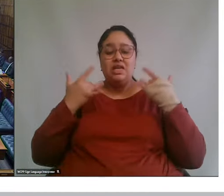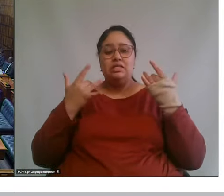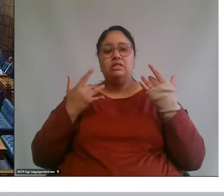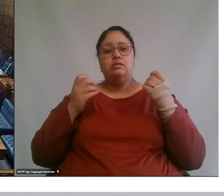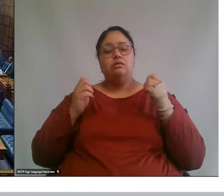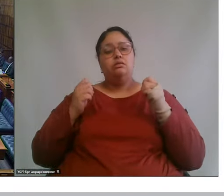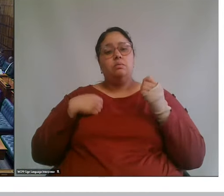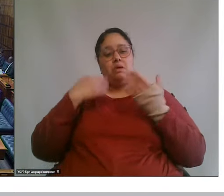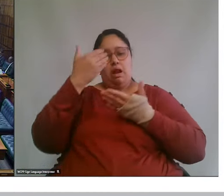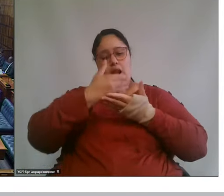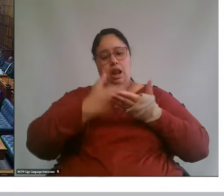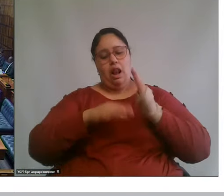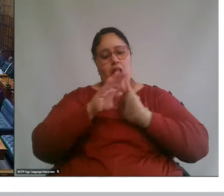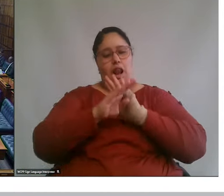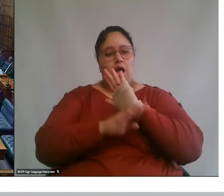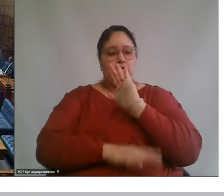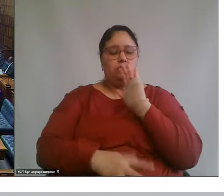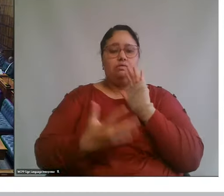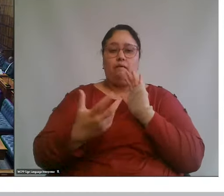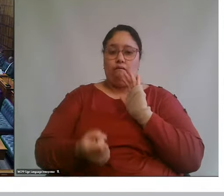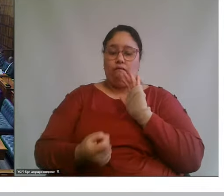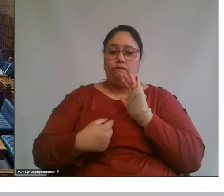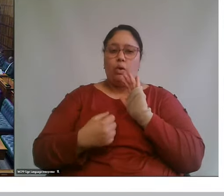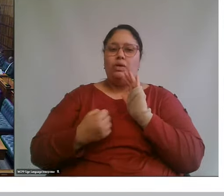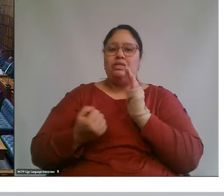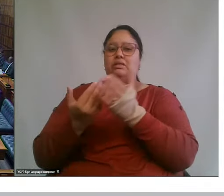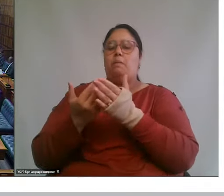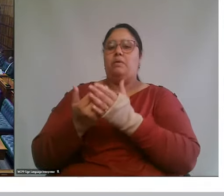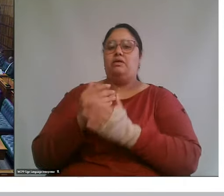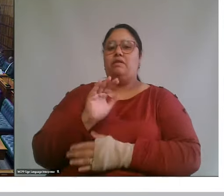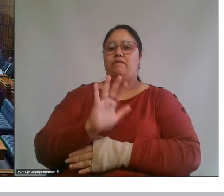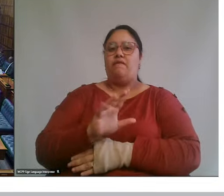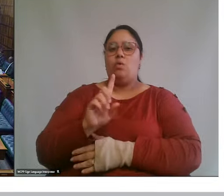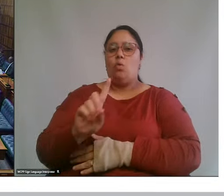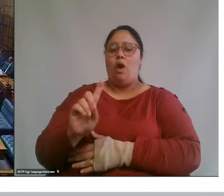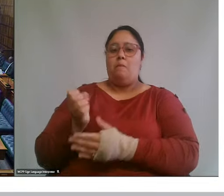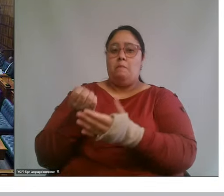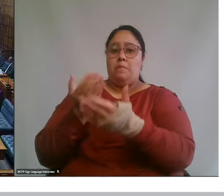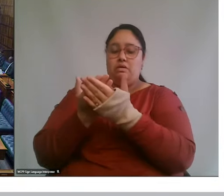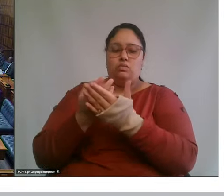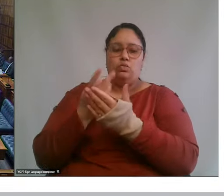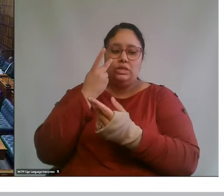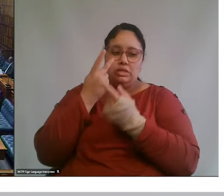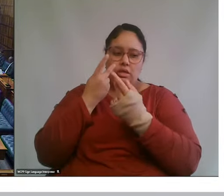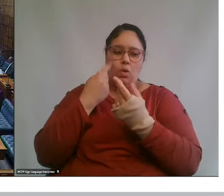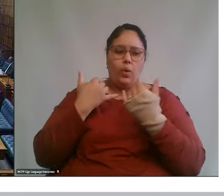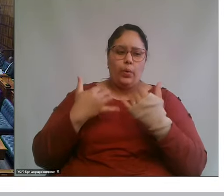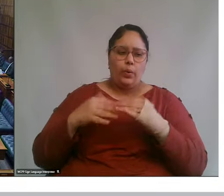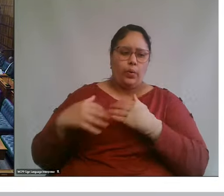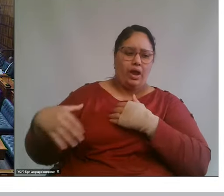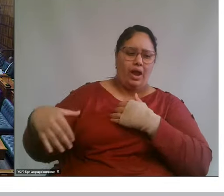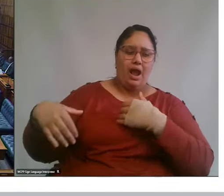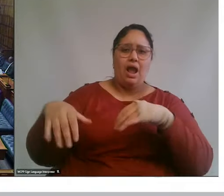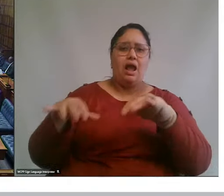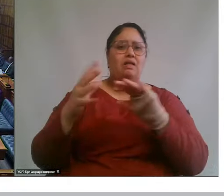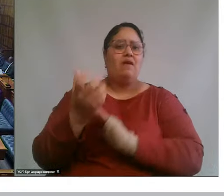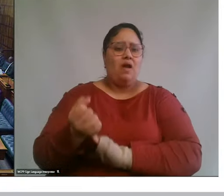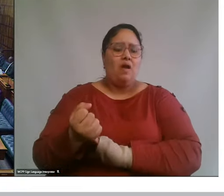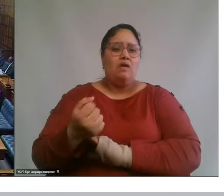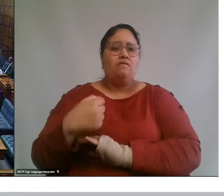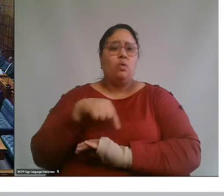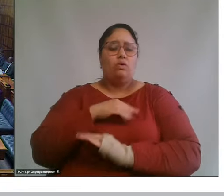me here but of we submitted 51 bids and you will see that we're incredibly active we managed to